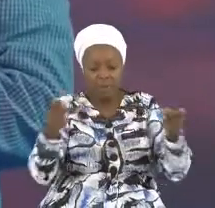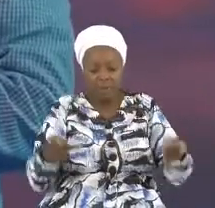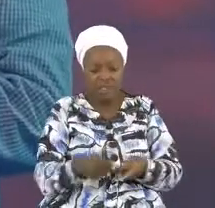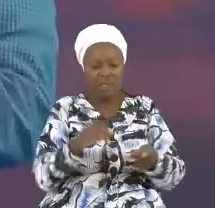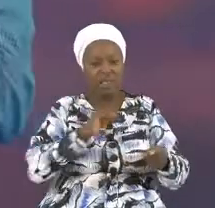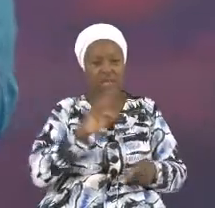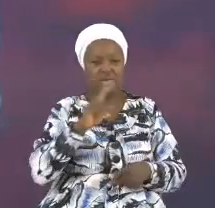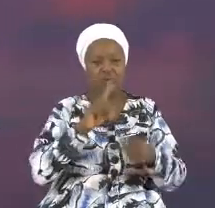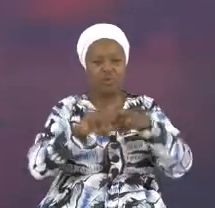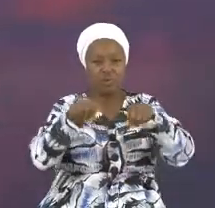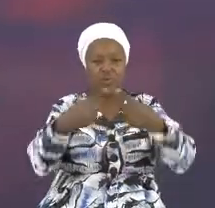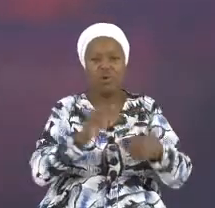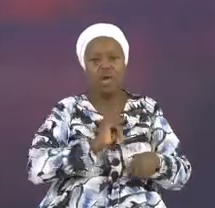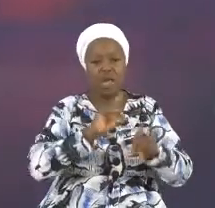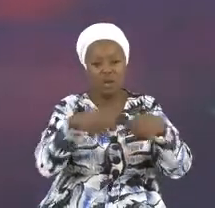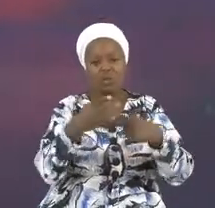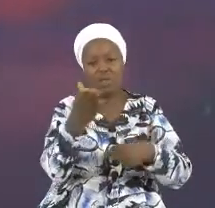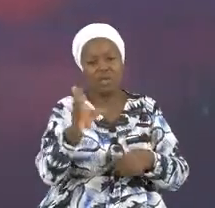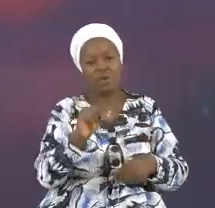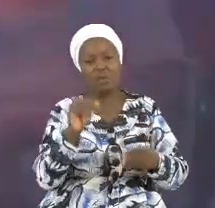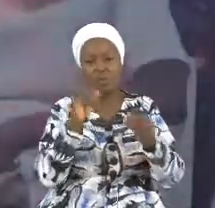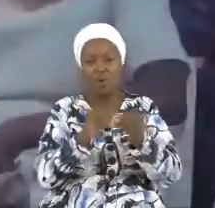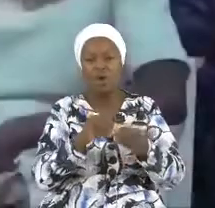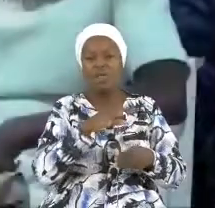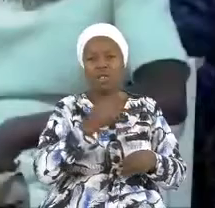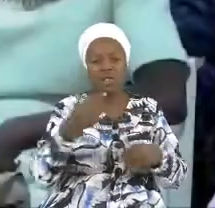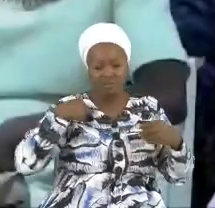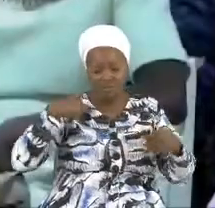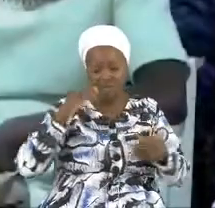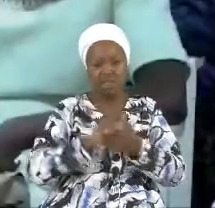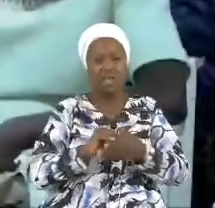no more. The dresses I used to wear,